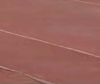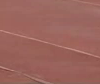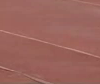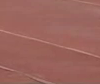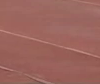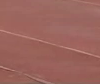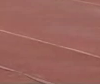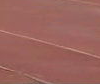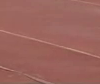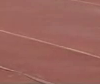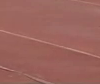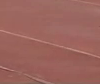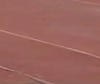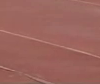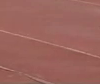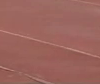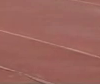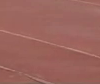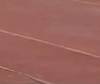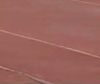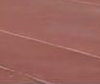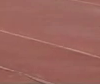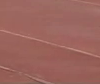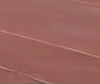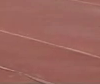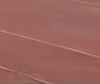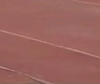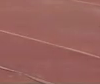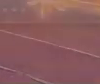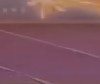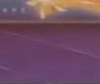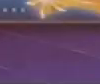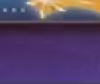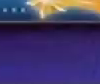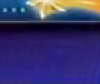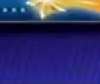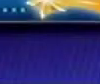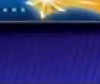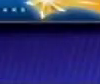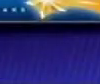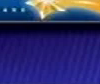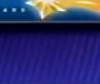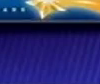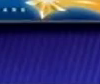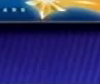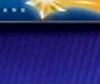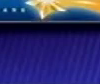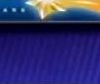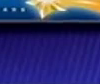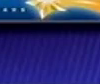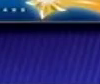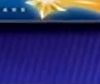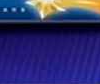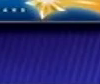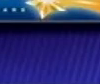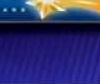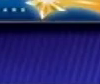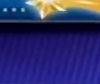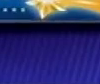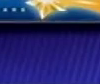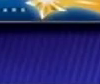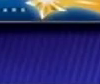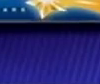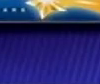diverse places. Are we not seeing it already? That there are a lot of troubles, there are a lot of increase